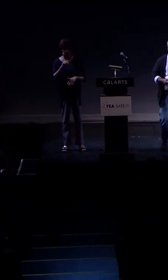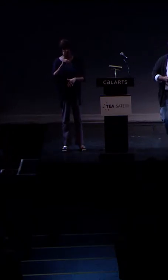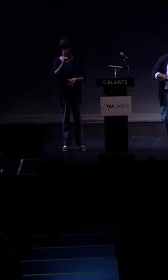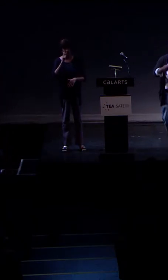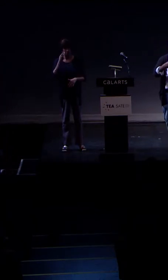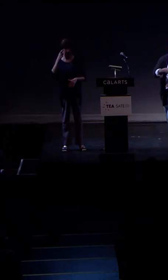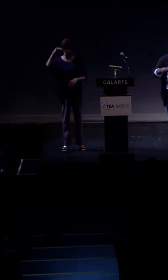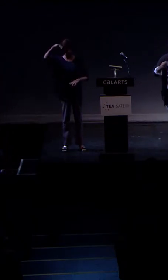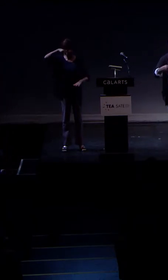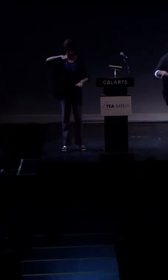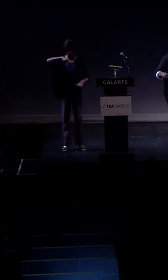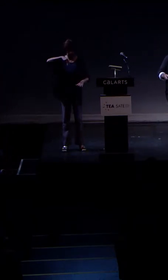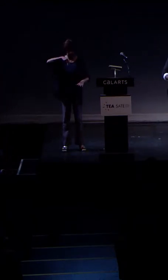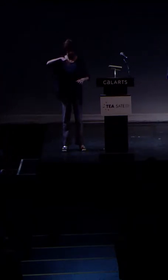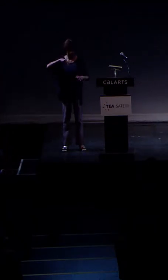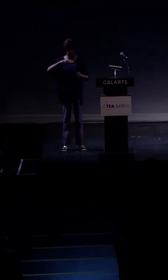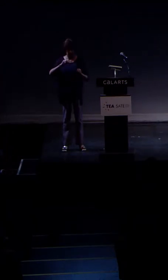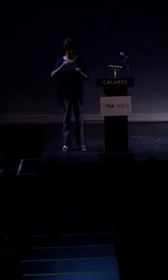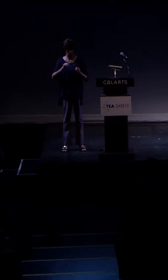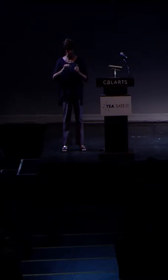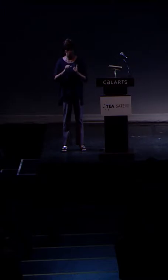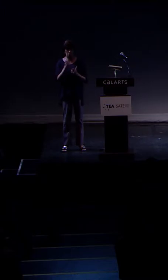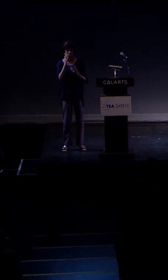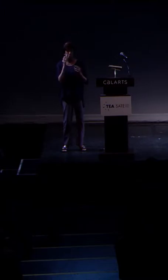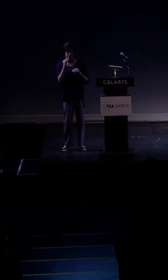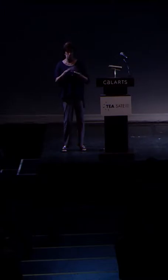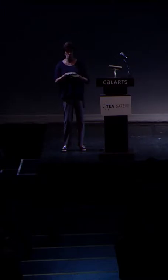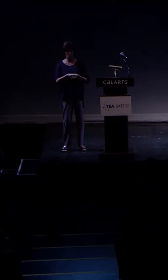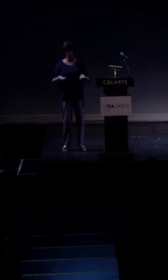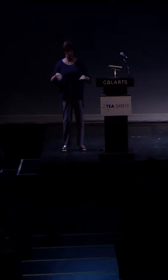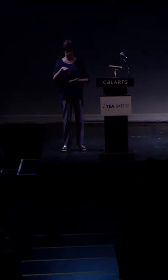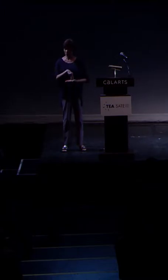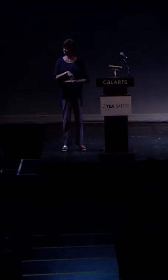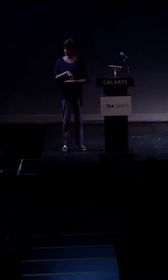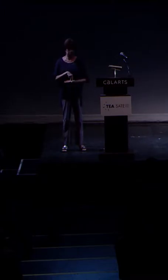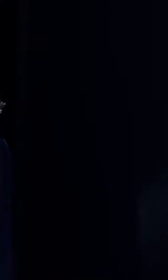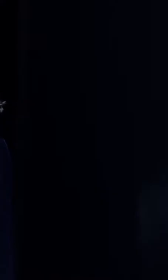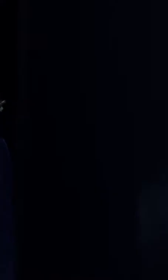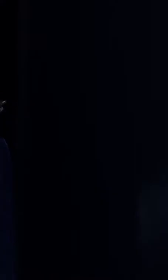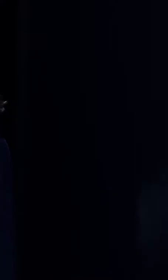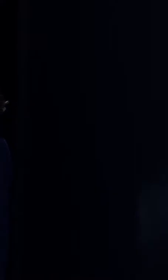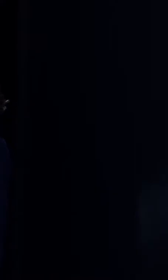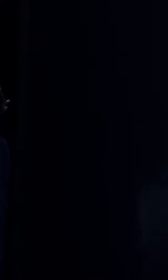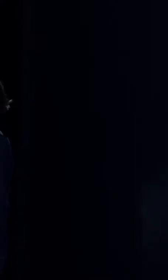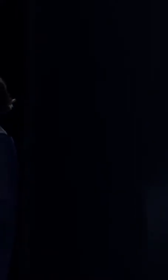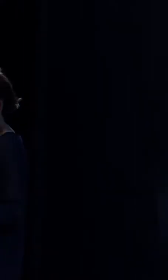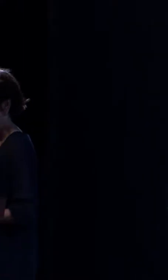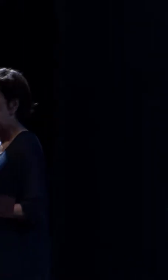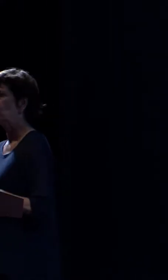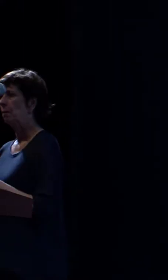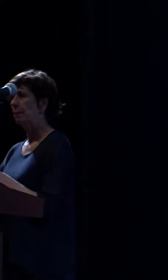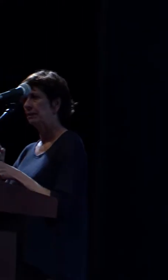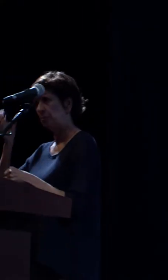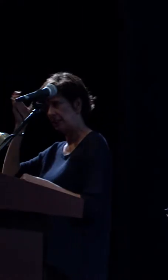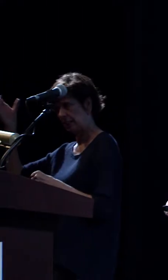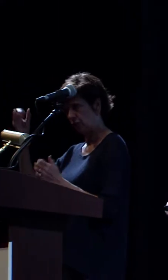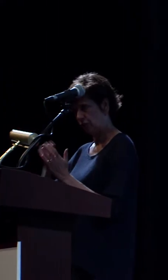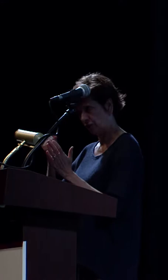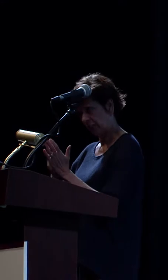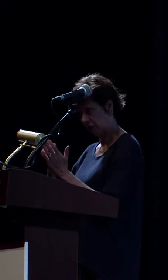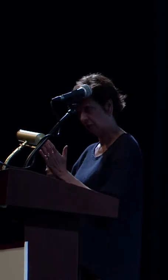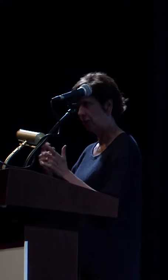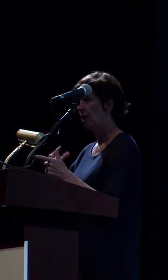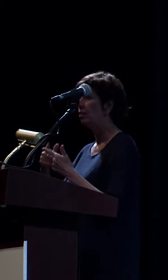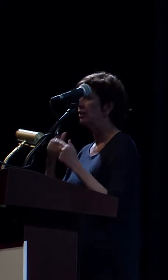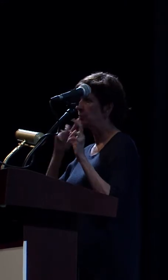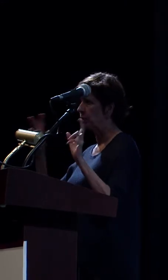view. It's got to have some compelling experience on the ground. It had to operate at multiple levels. So I did a couple of conceptual sketches. And then I did a number of